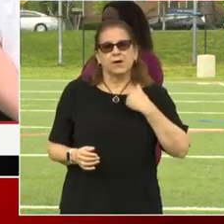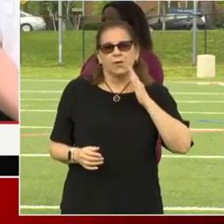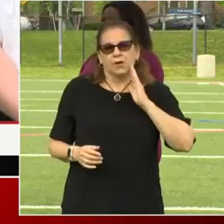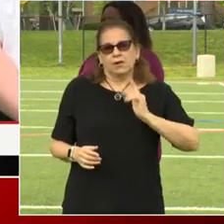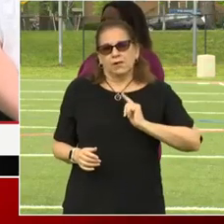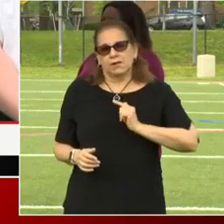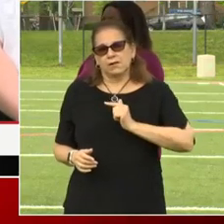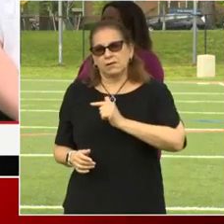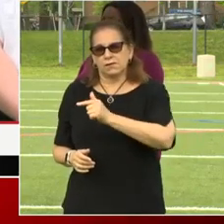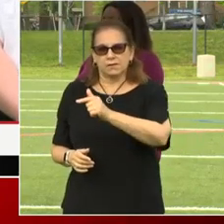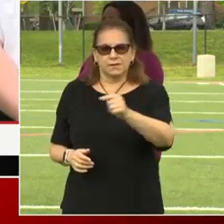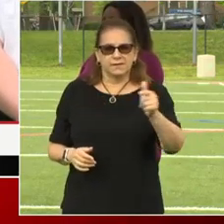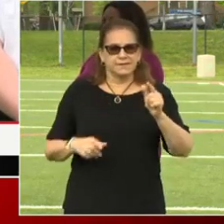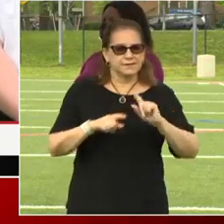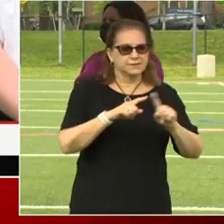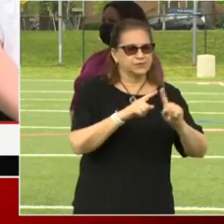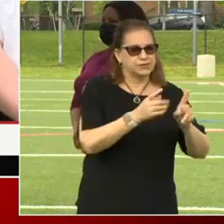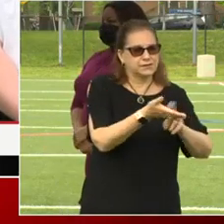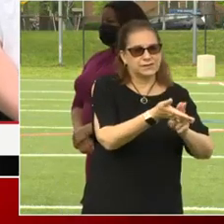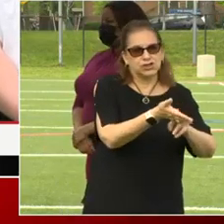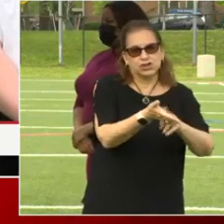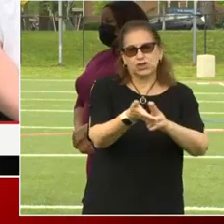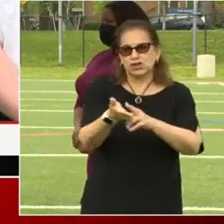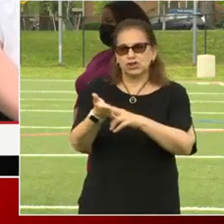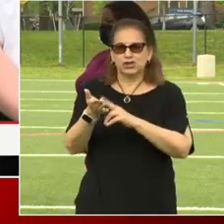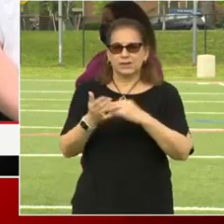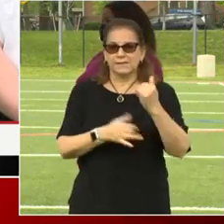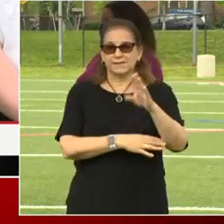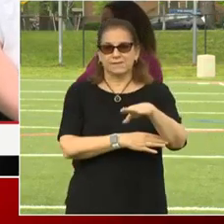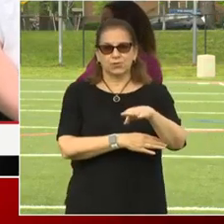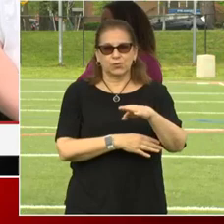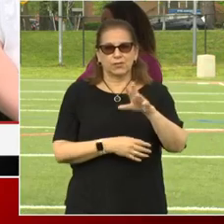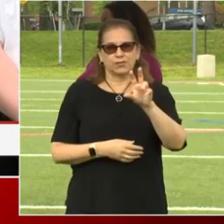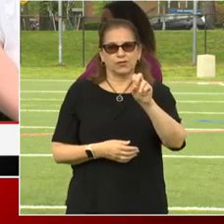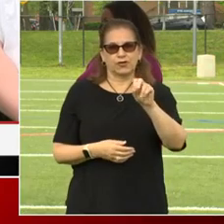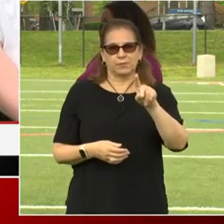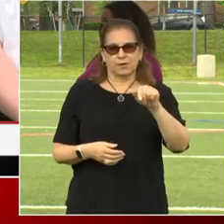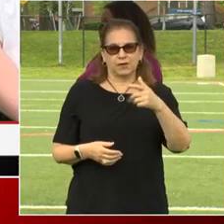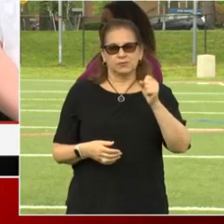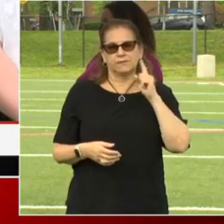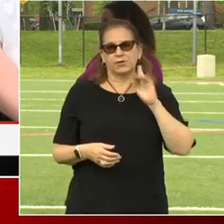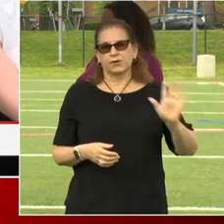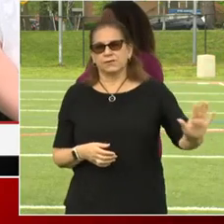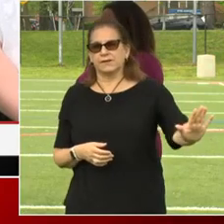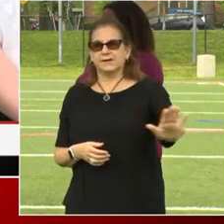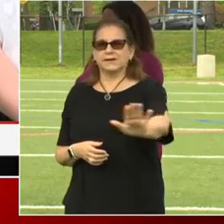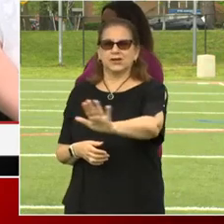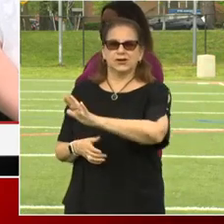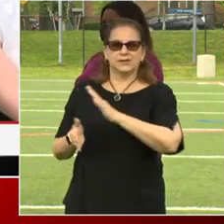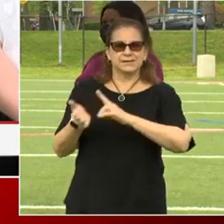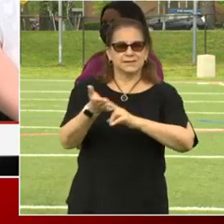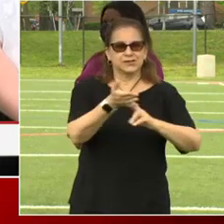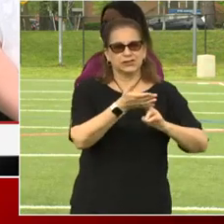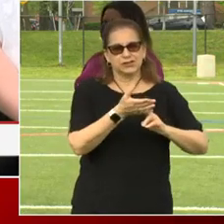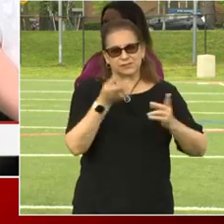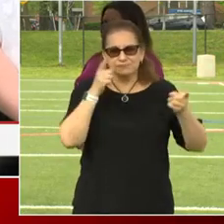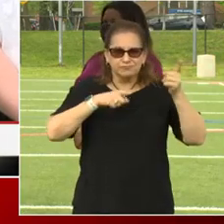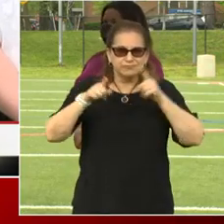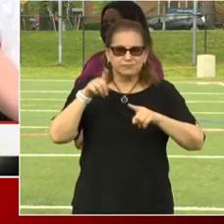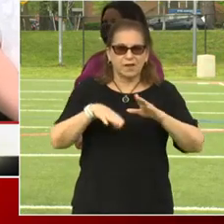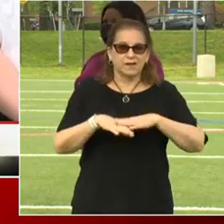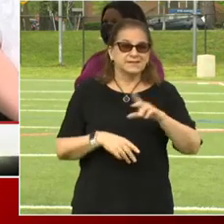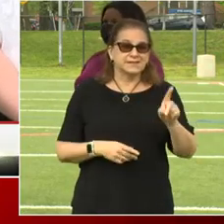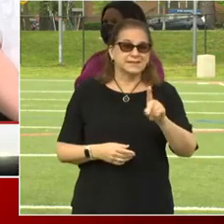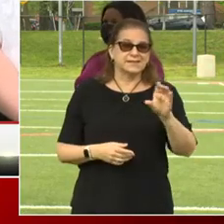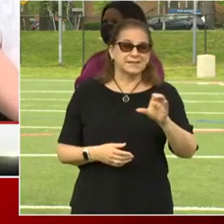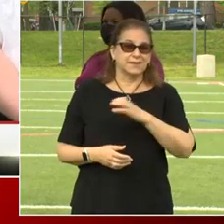expect the amendments will be about 30 pages in length. Alternatively, we could do an amendment in nature of a substitute, but then that would be 1,500